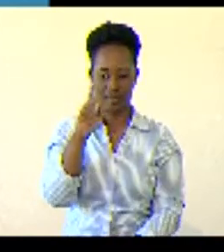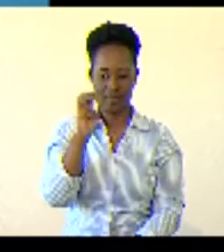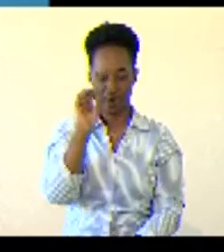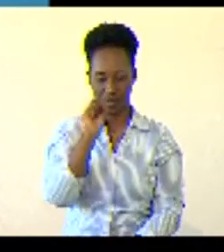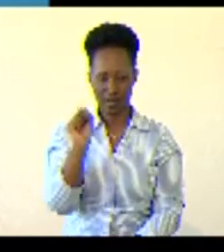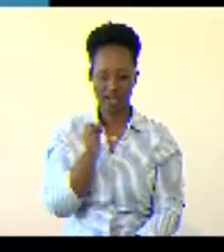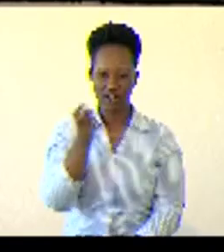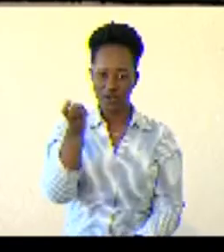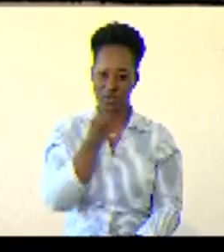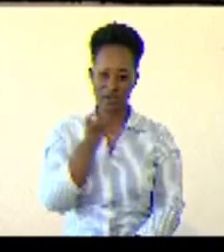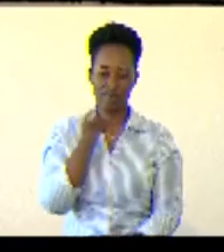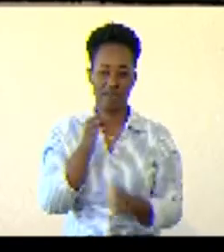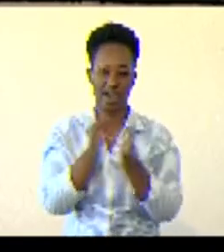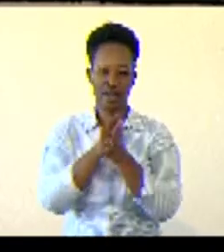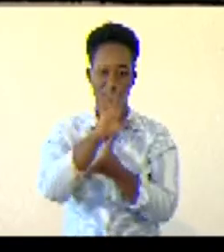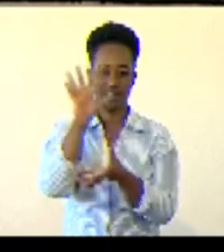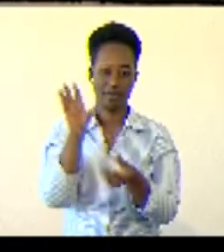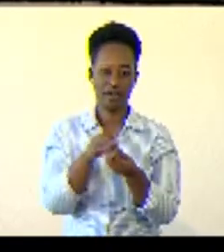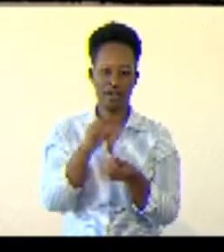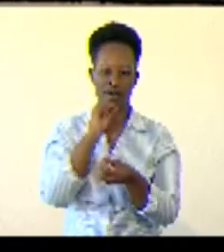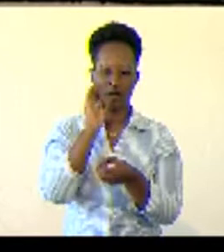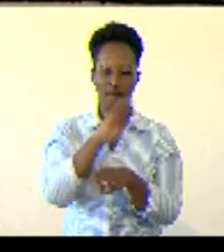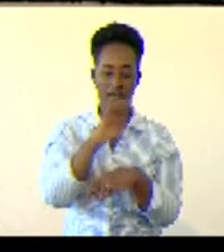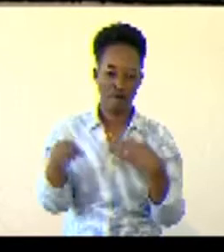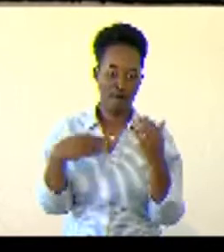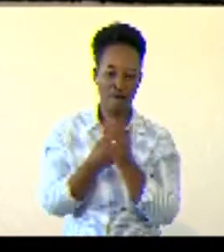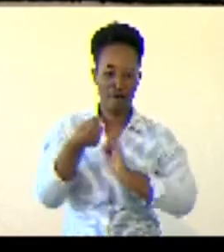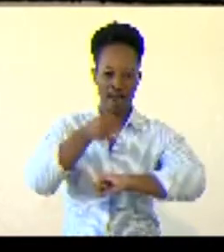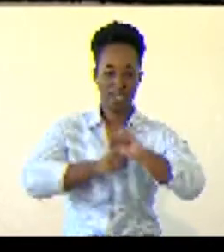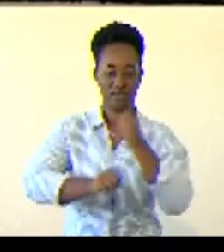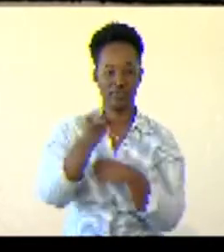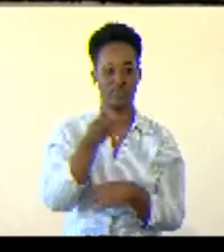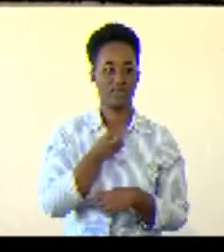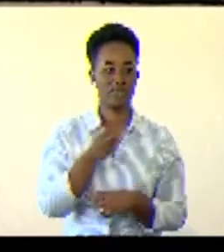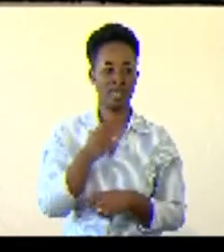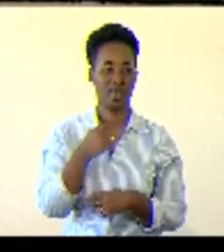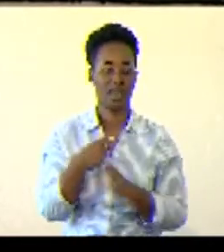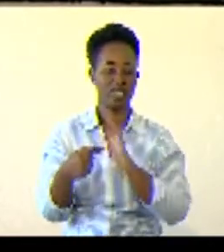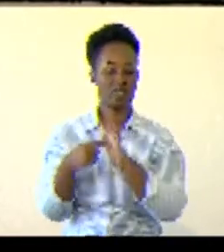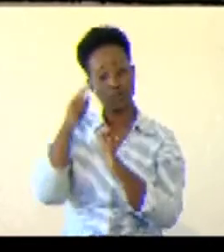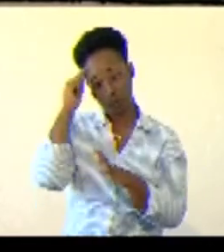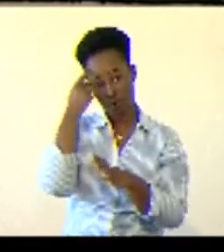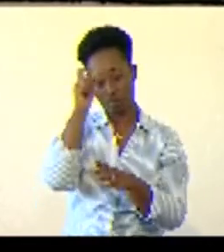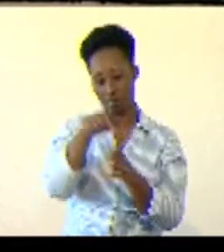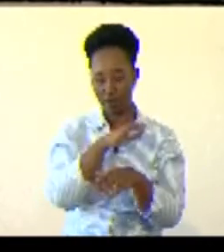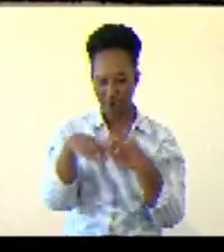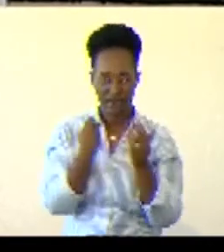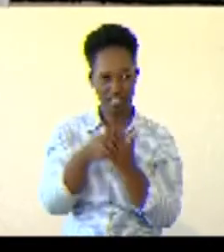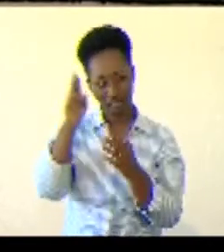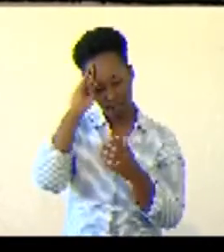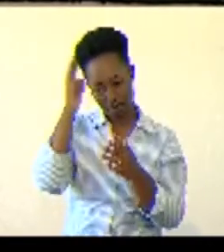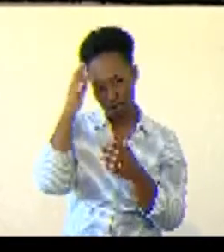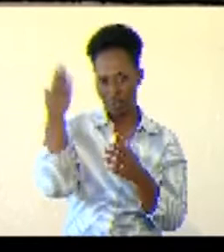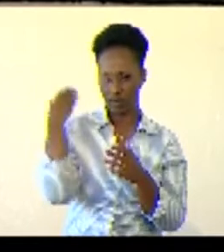the summary of all active transport. I hope everybody remember that we talked about